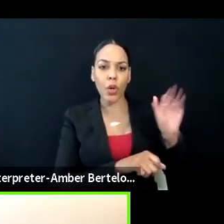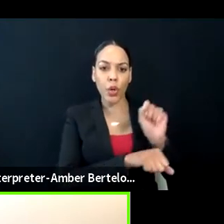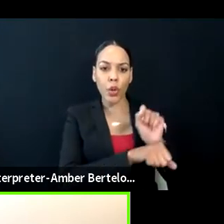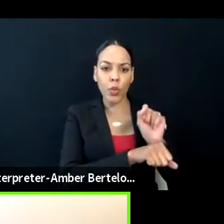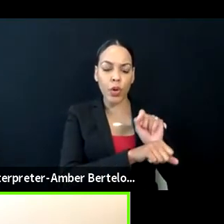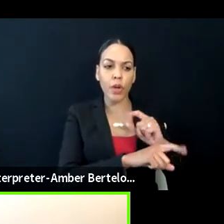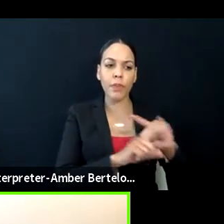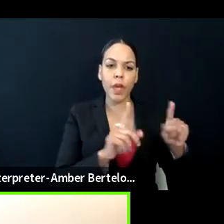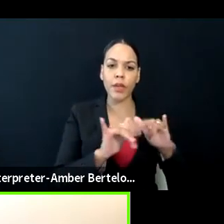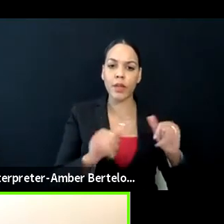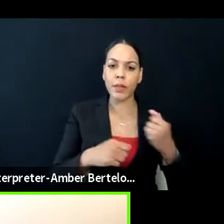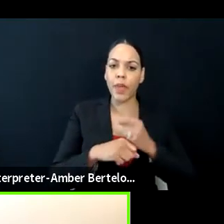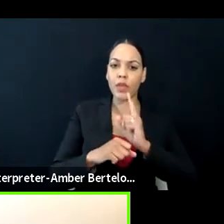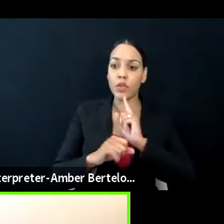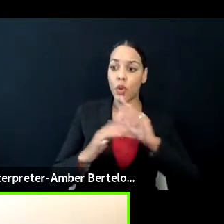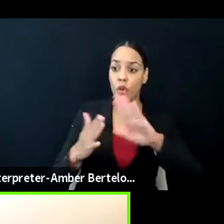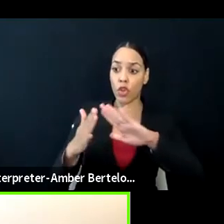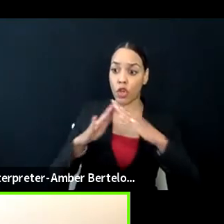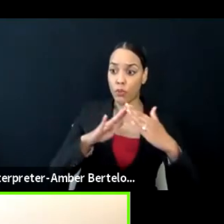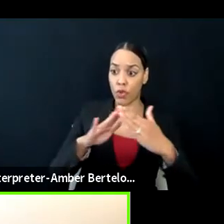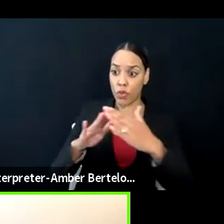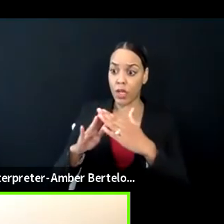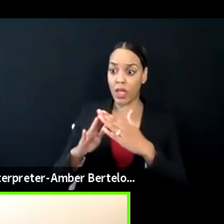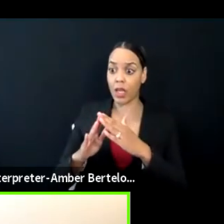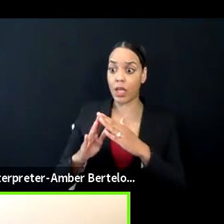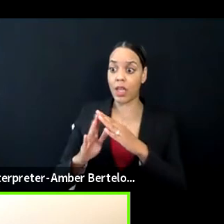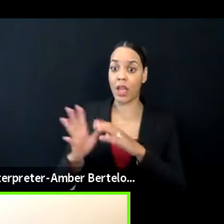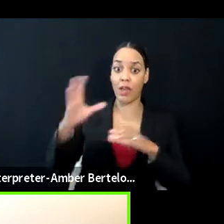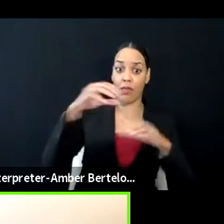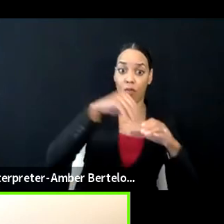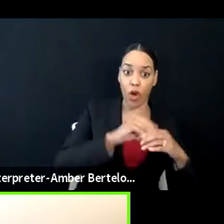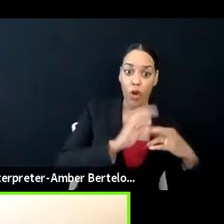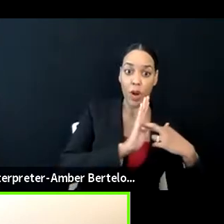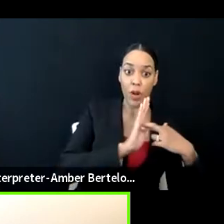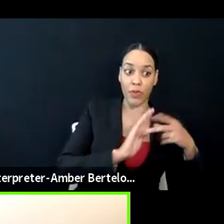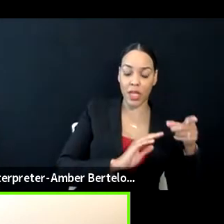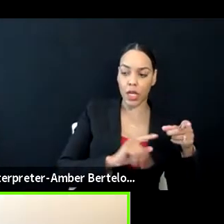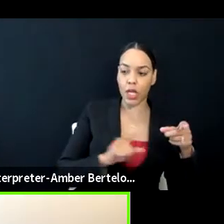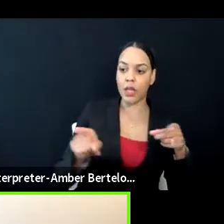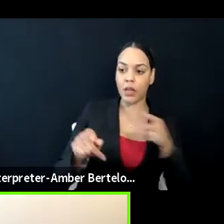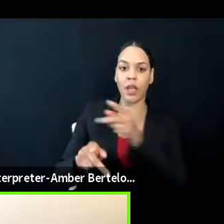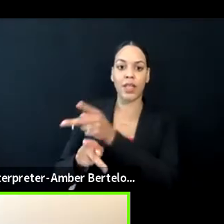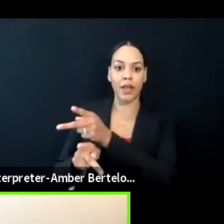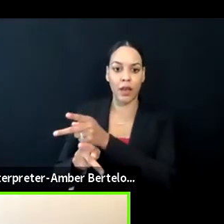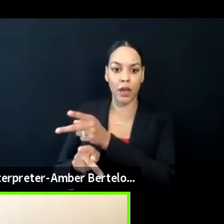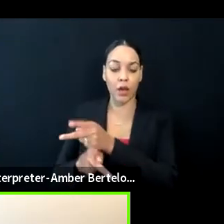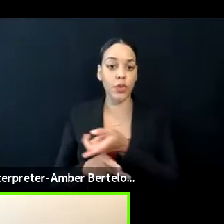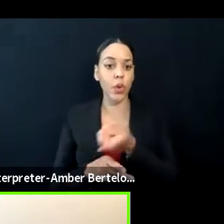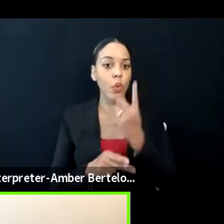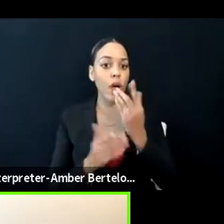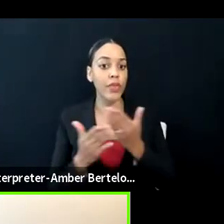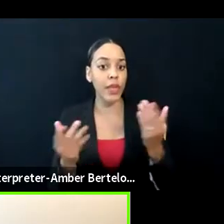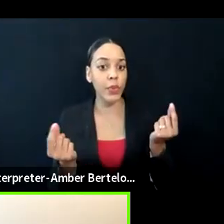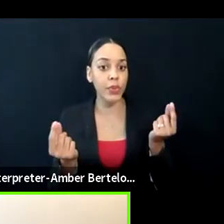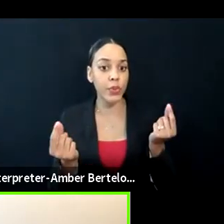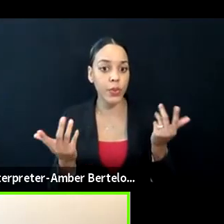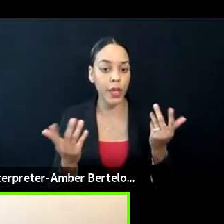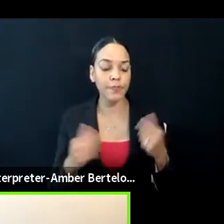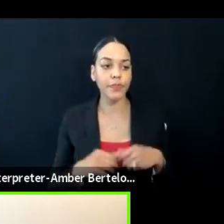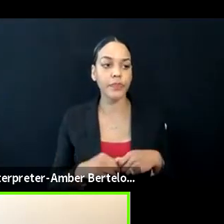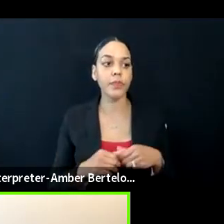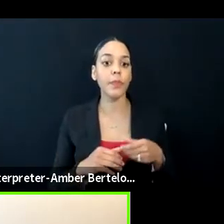that the community that's being represented is taken care of? So one of the things we did was, after